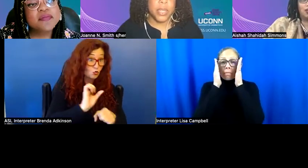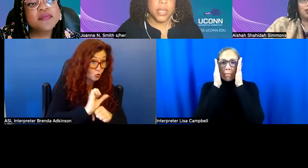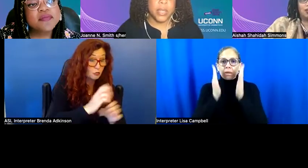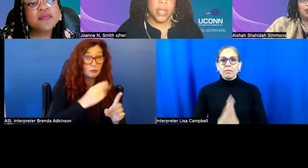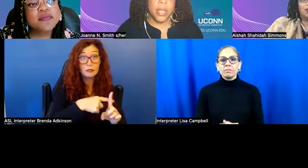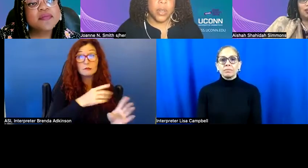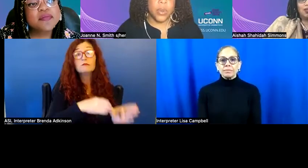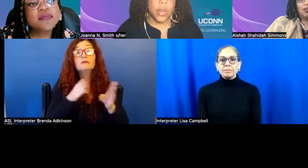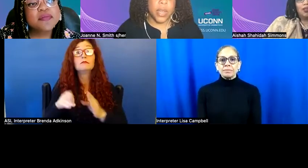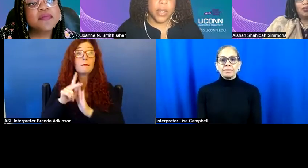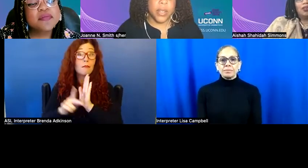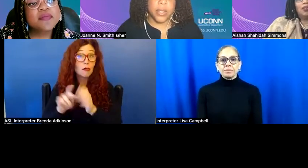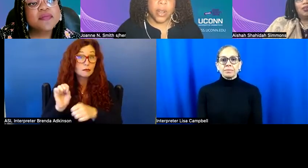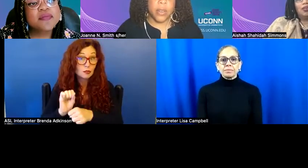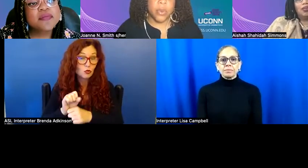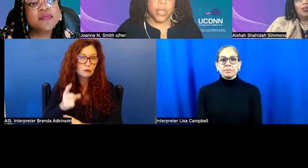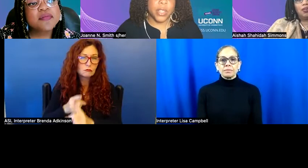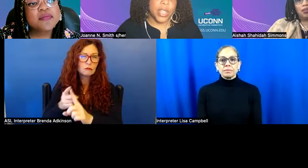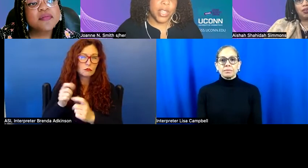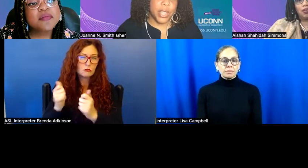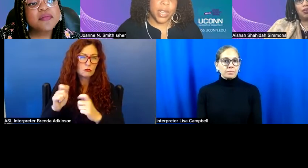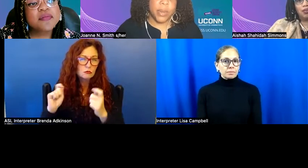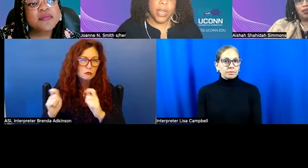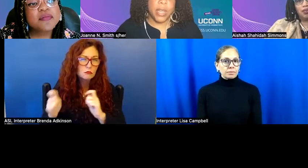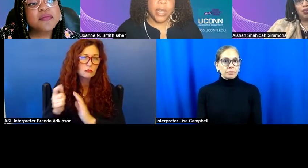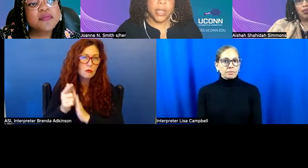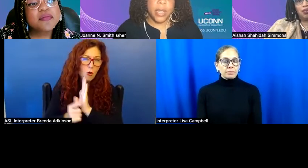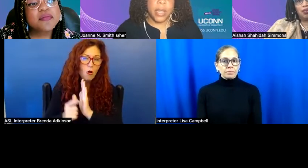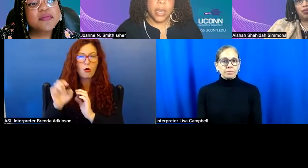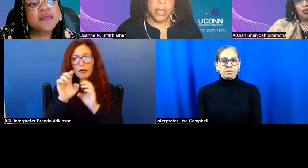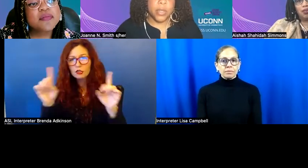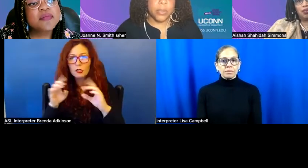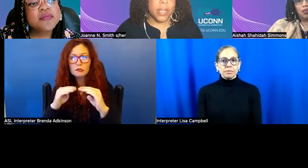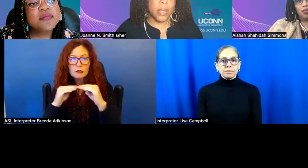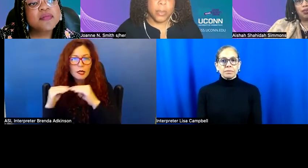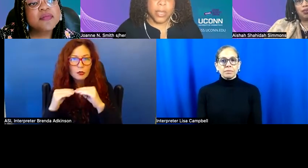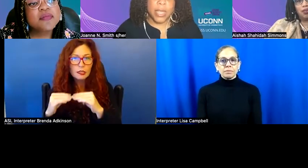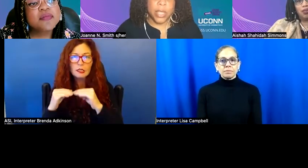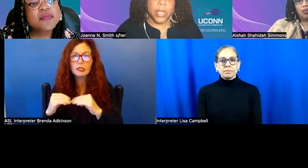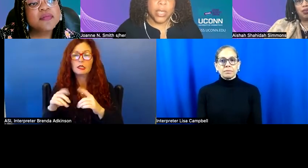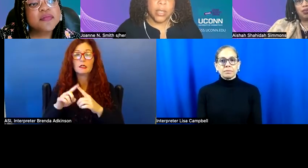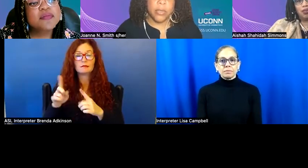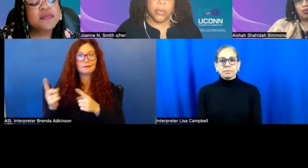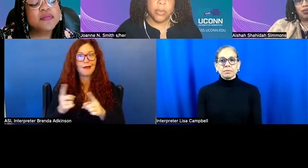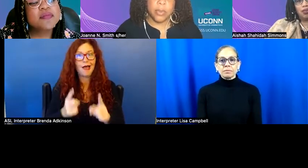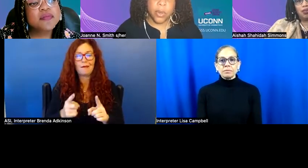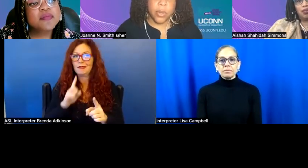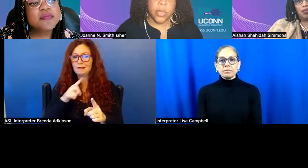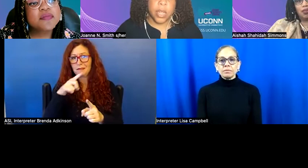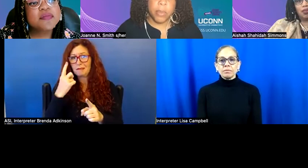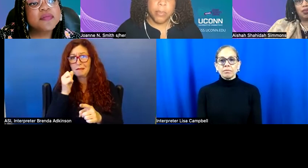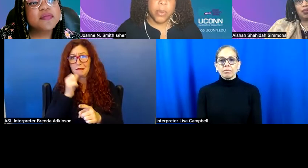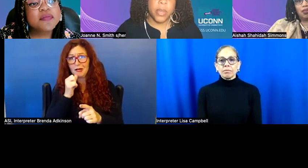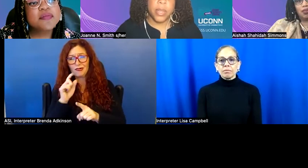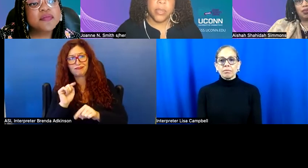important. And our, you know, core areas are, of course, education equity and interrupting the criminalization of girls,